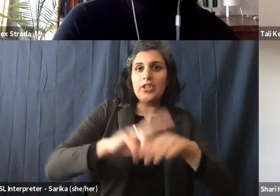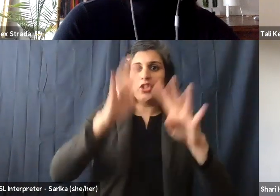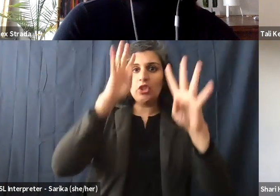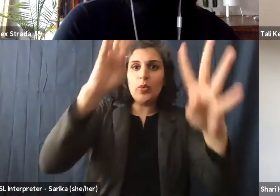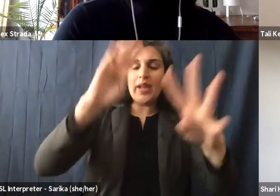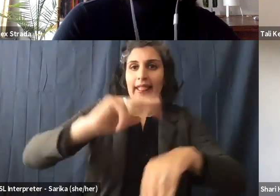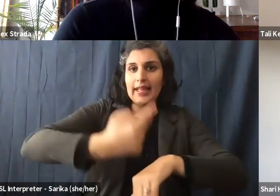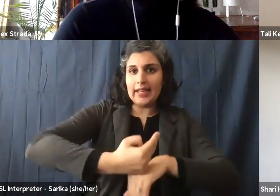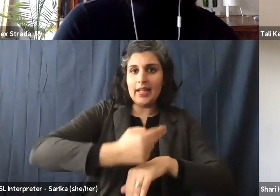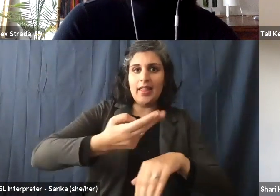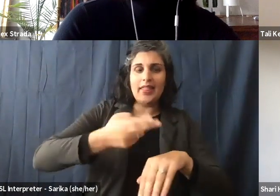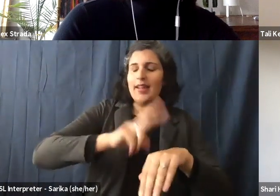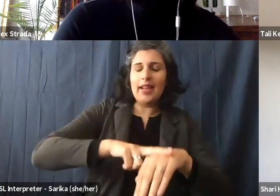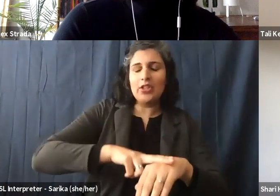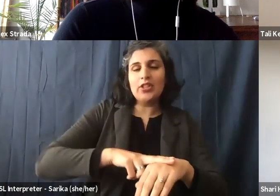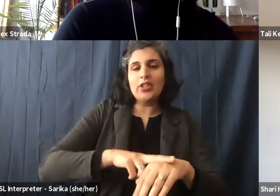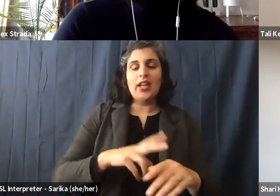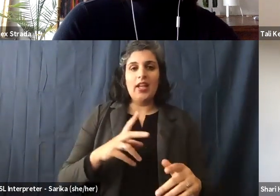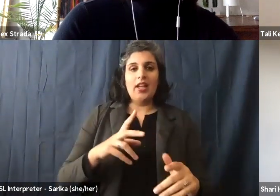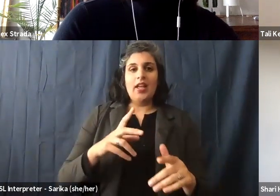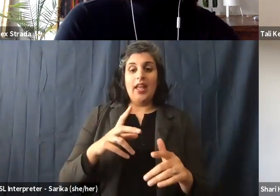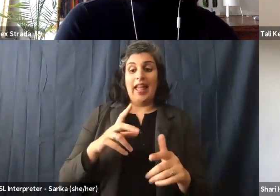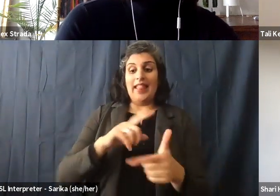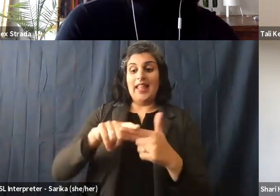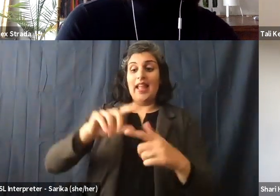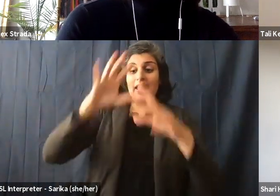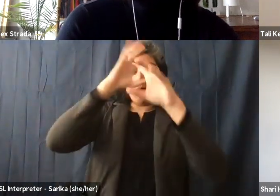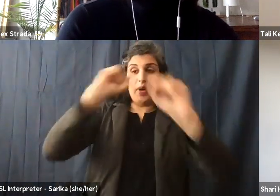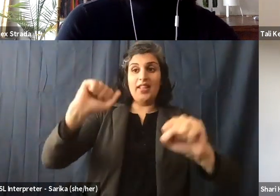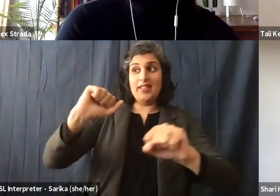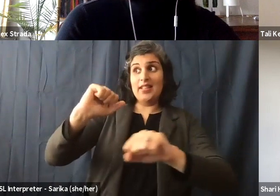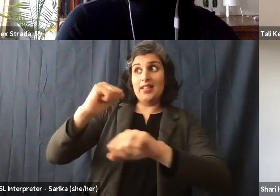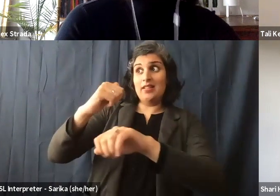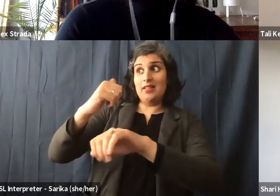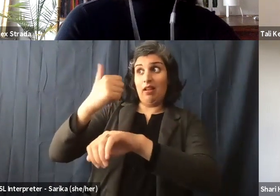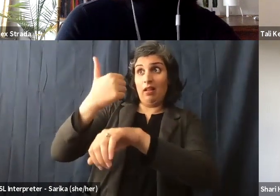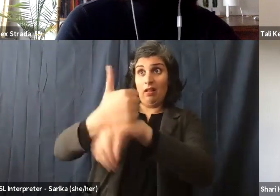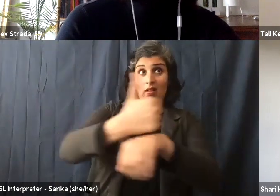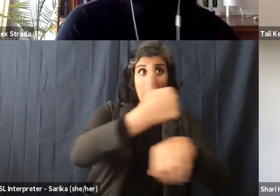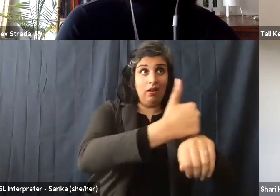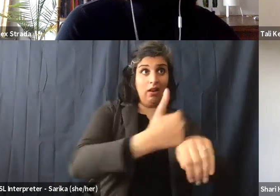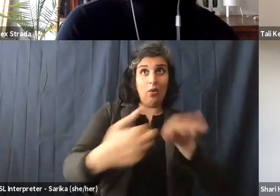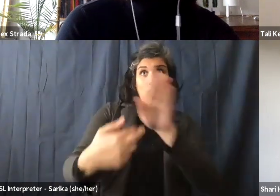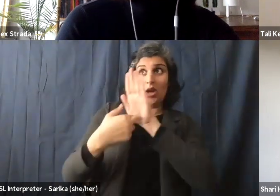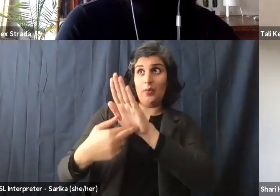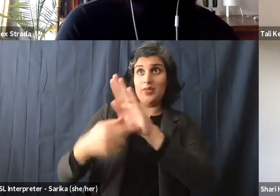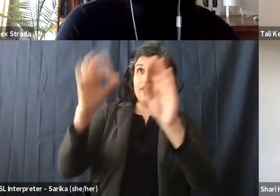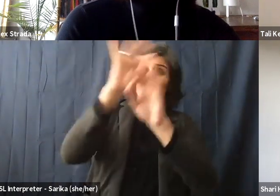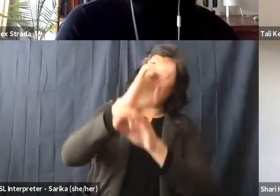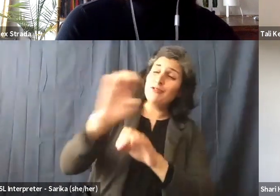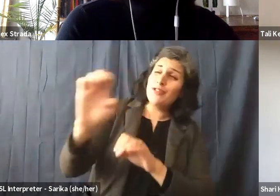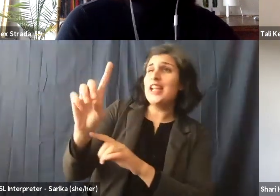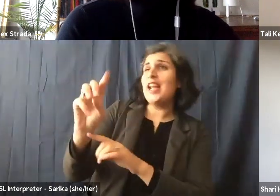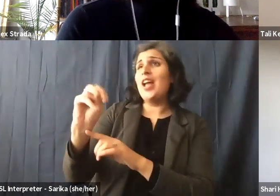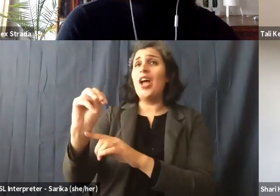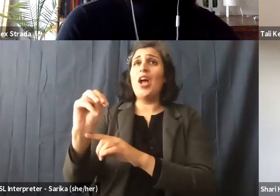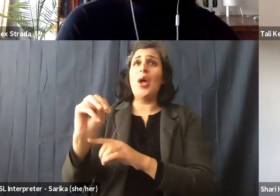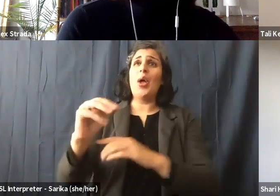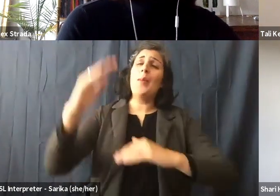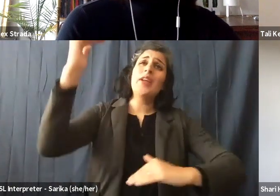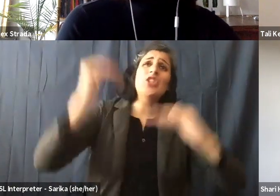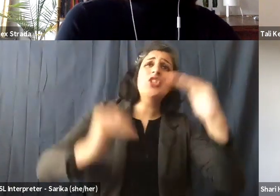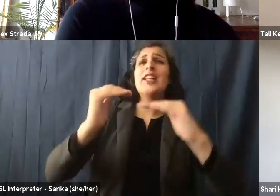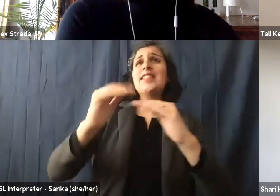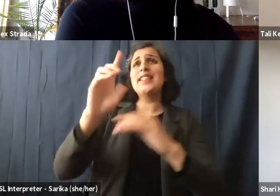that notion of the presidents as representing freedom, justice, democracy, and so on. So I wanted to think